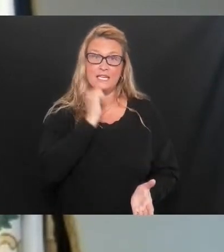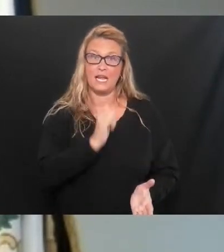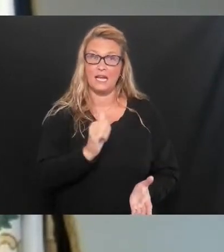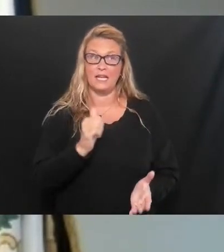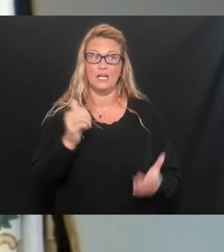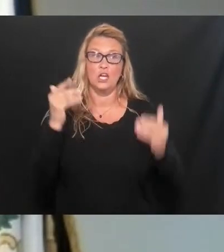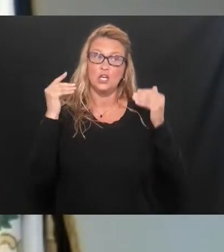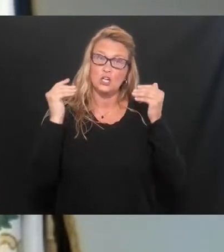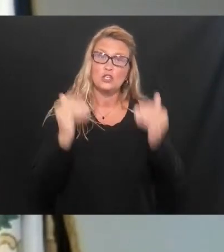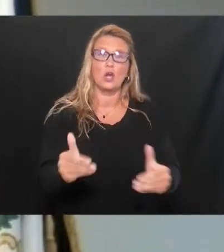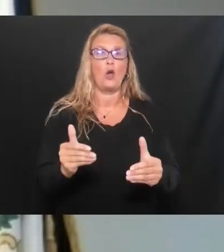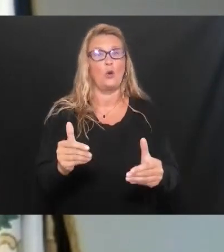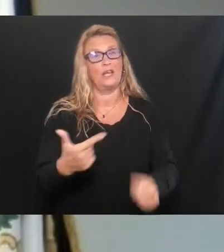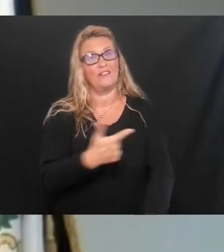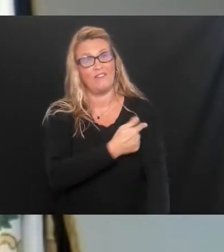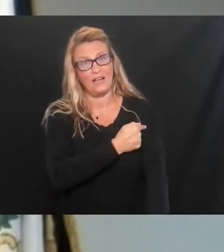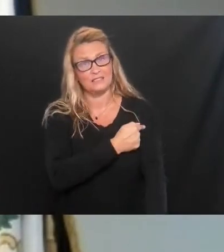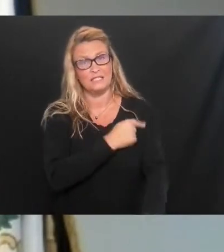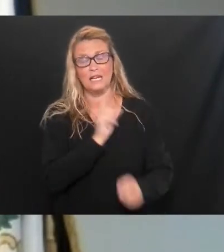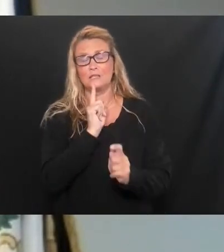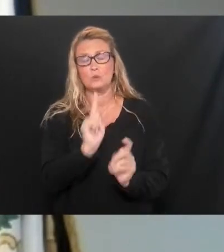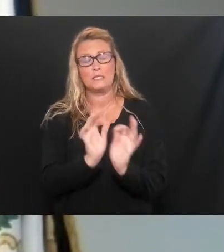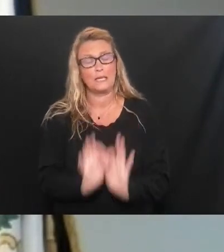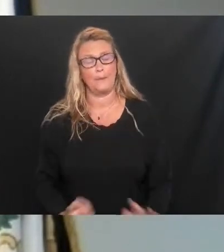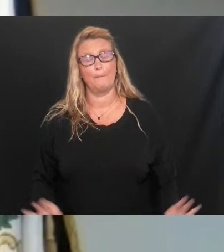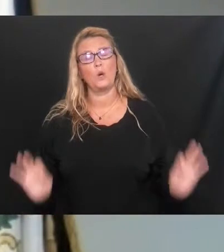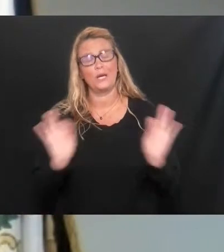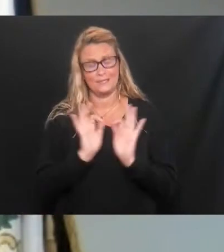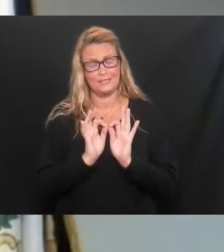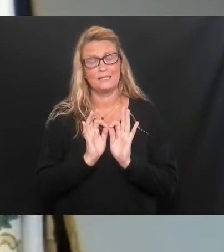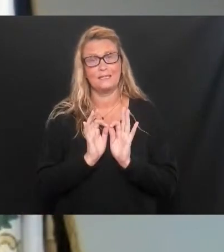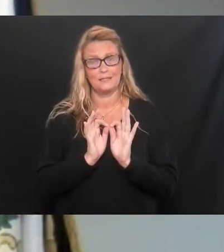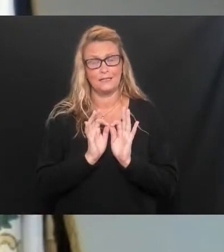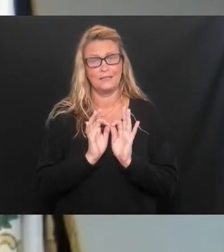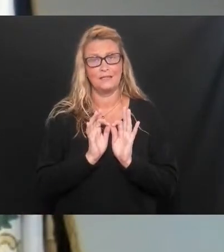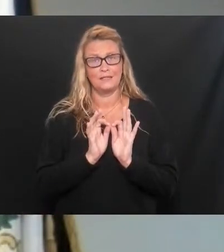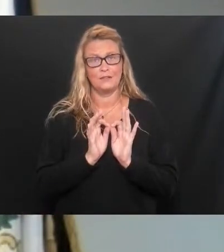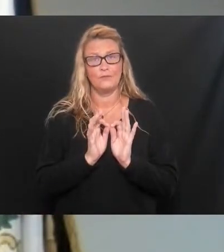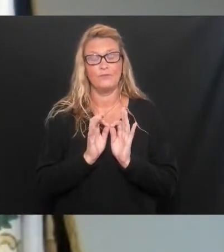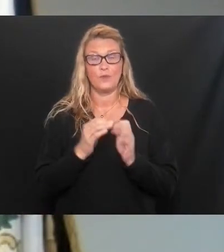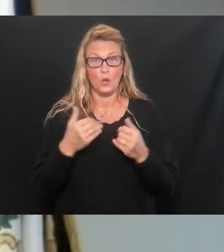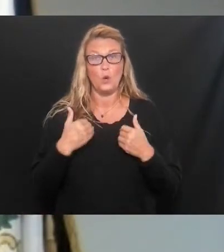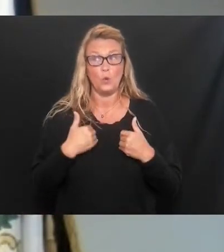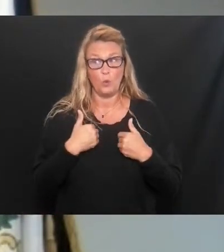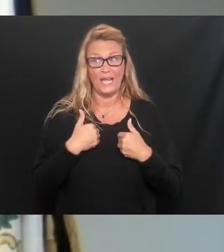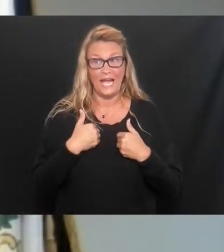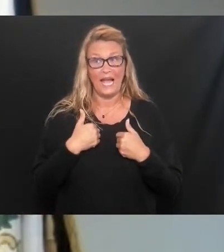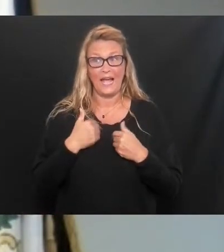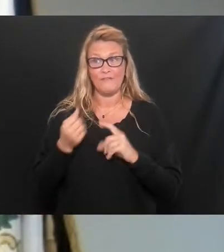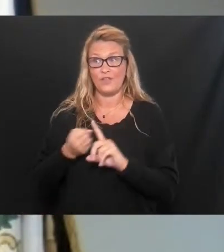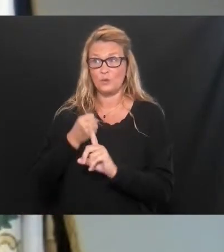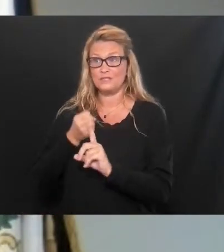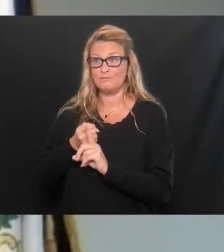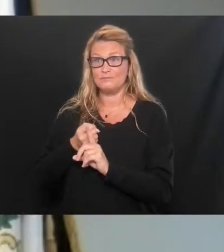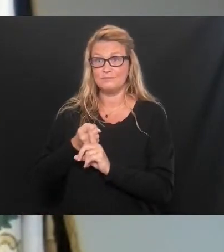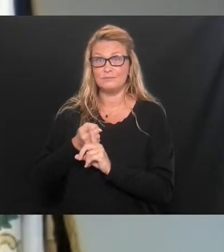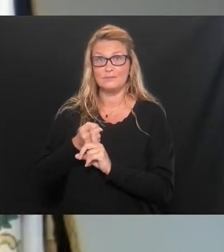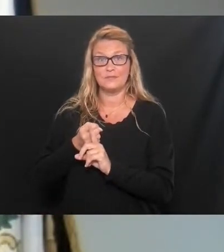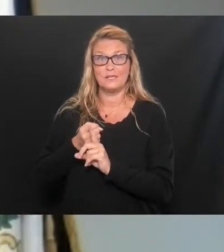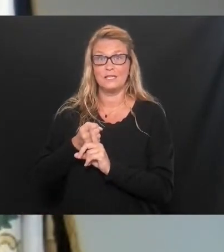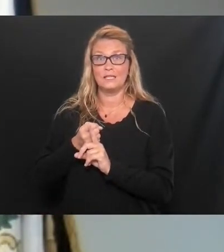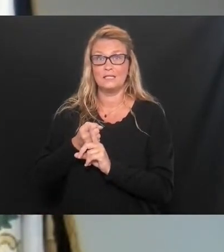get vaccinated. It is critically important. We have breakthrough cases, but those cases are not as